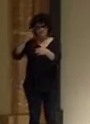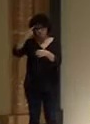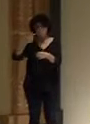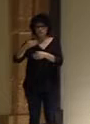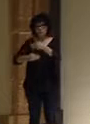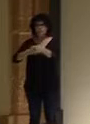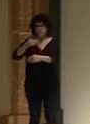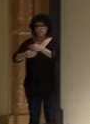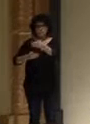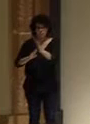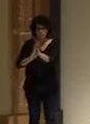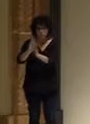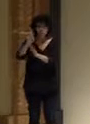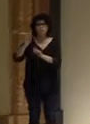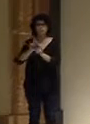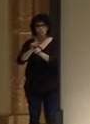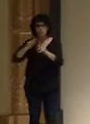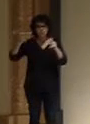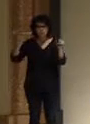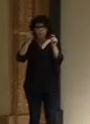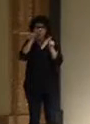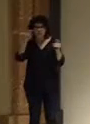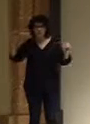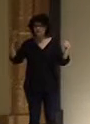touristification, commercialization, we all know.